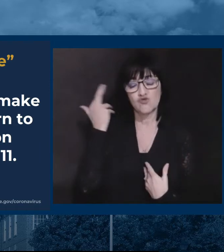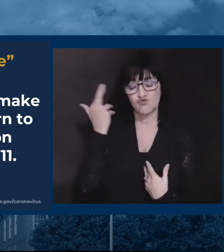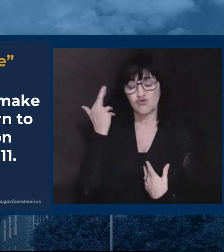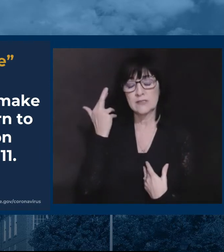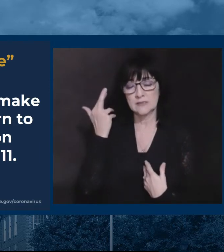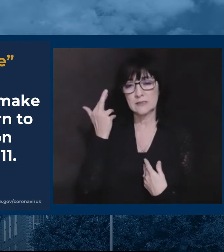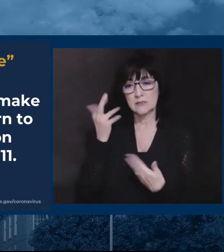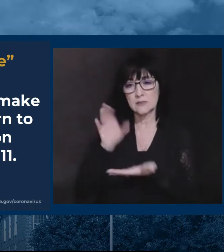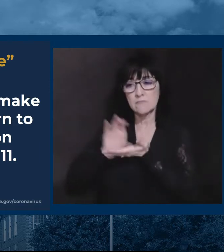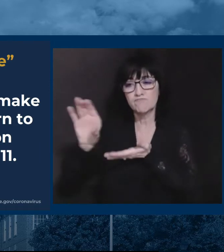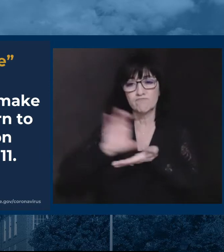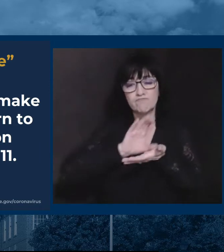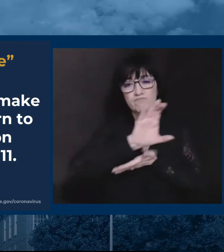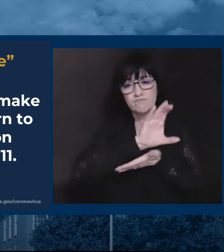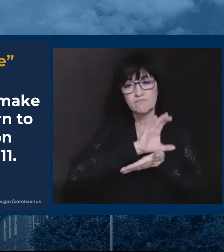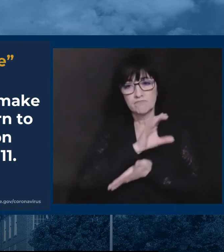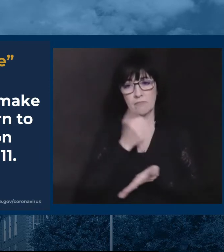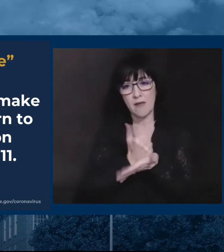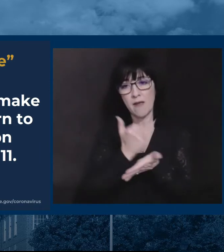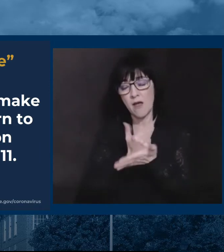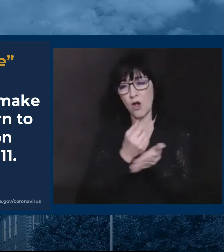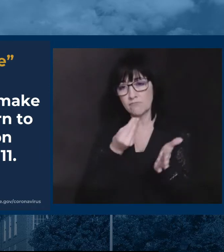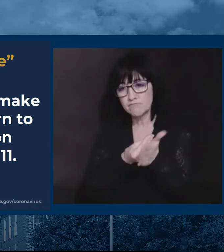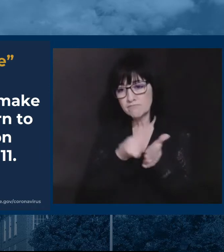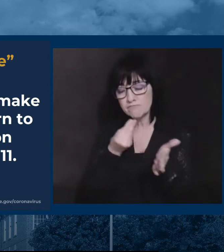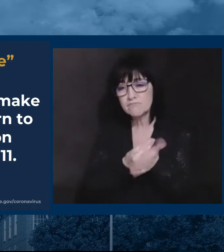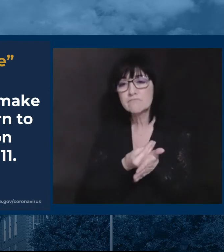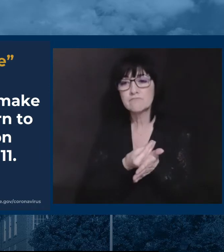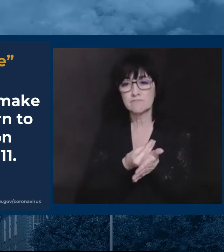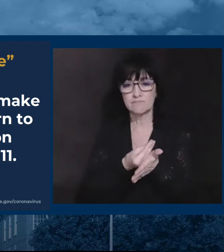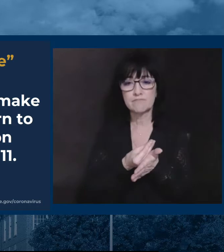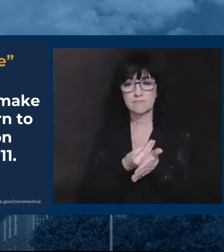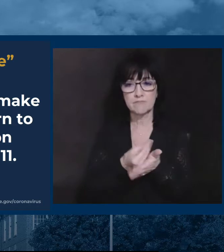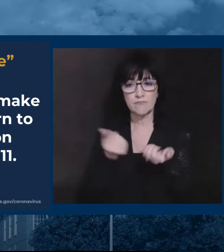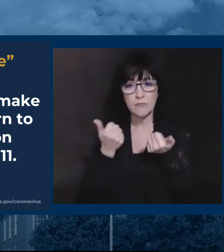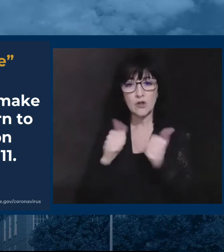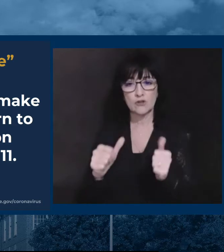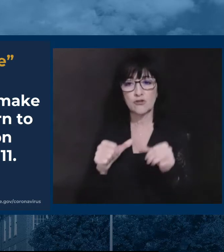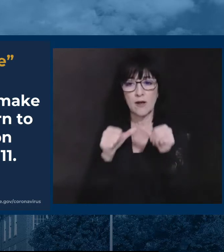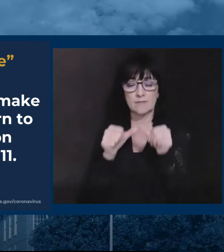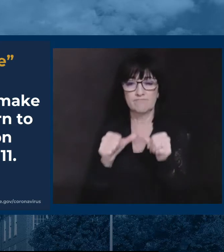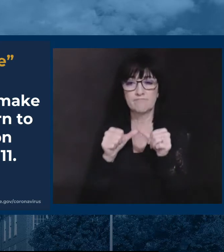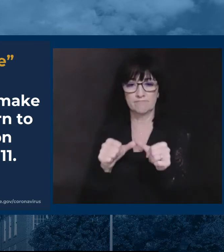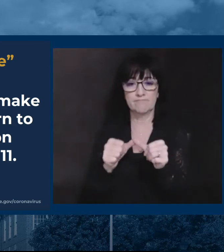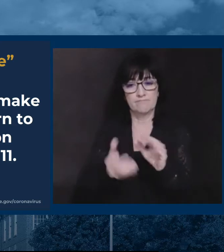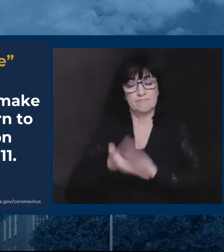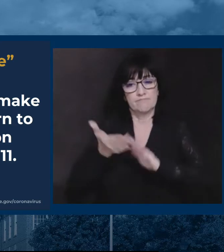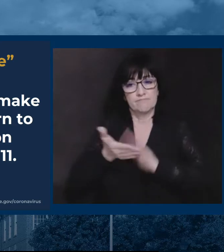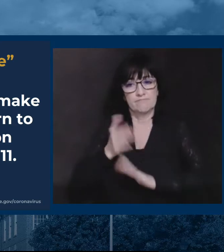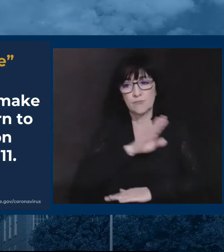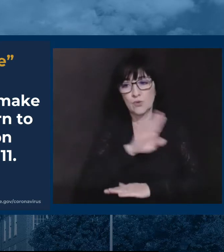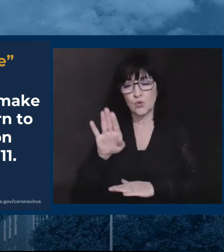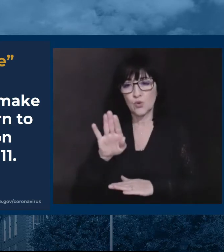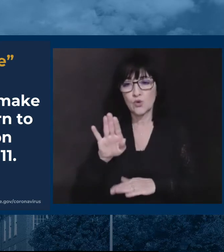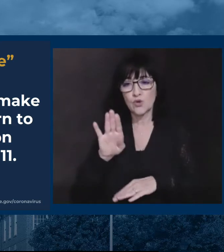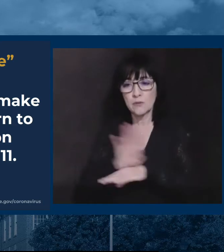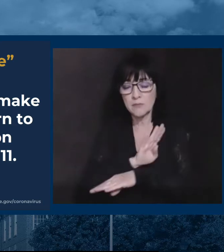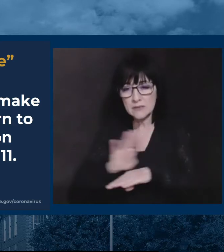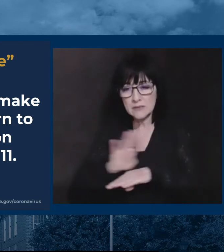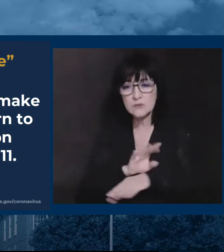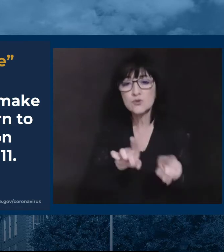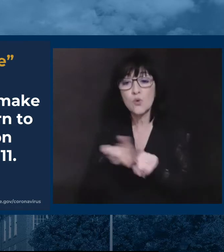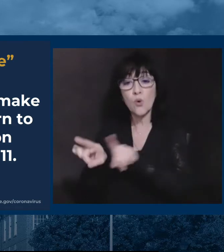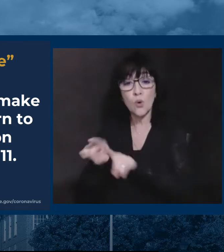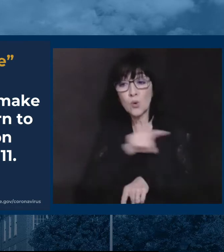those folks and to those with unemployment, with rental assistance and mortgage assistance needs, and